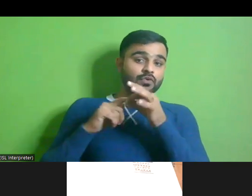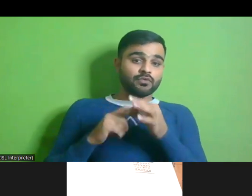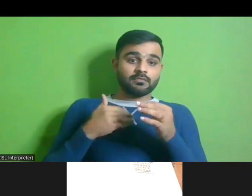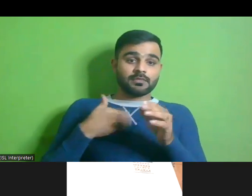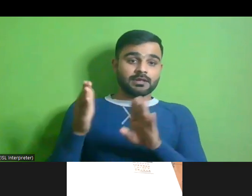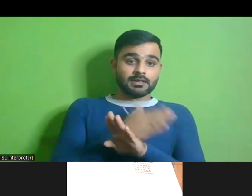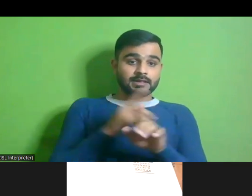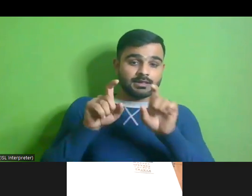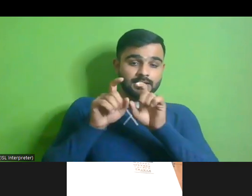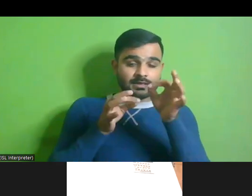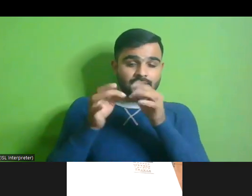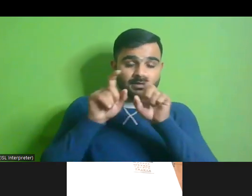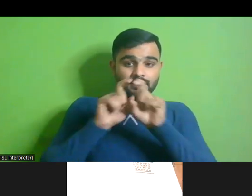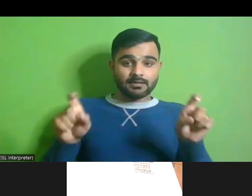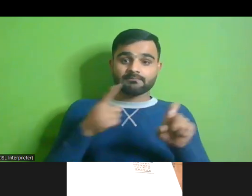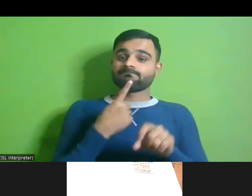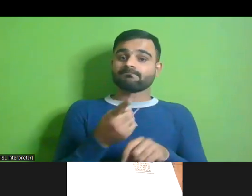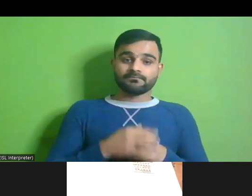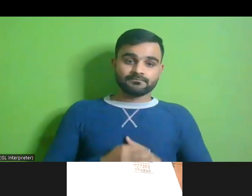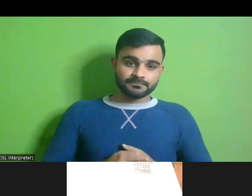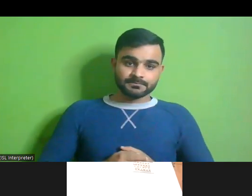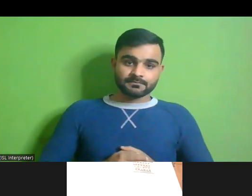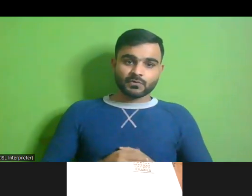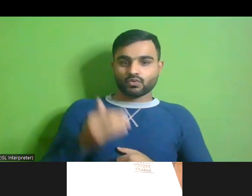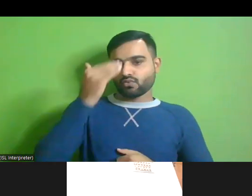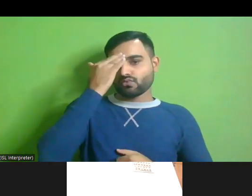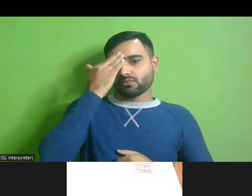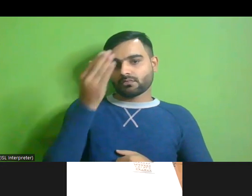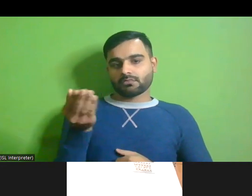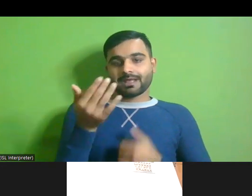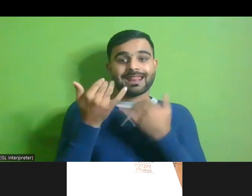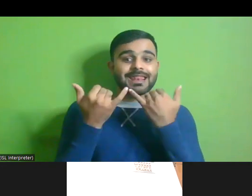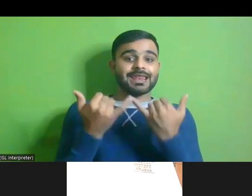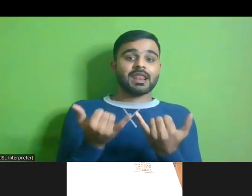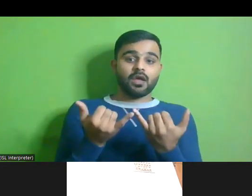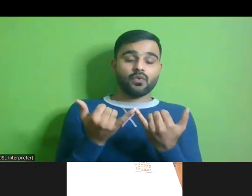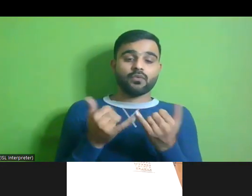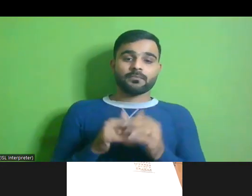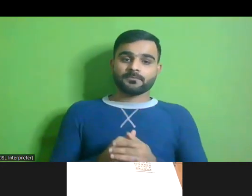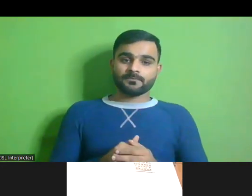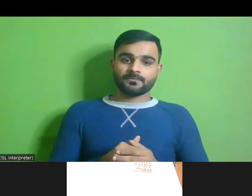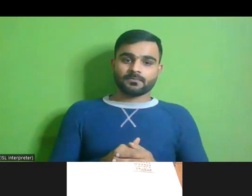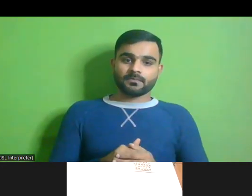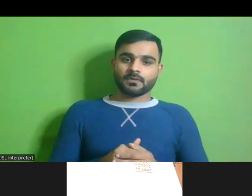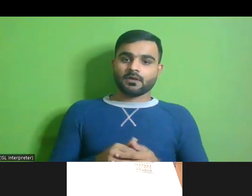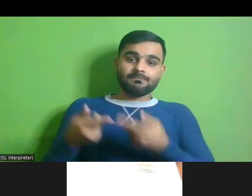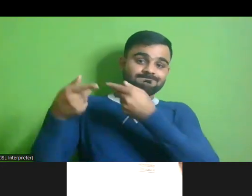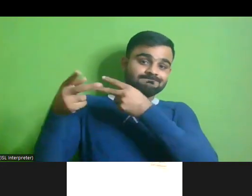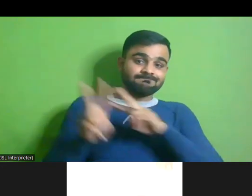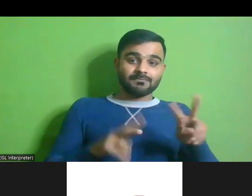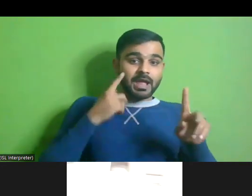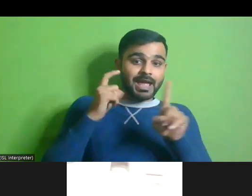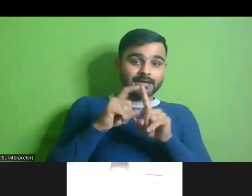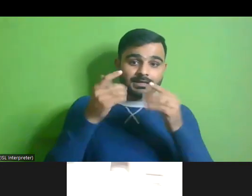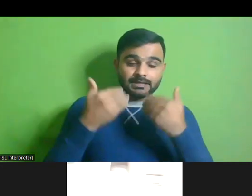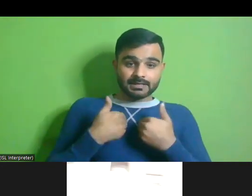just want to clarify something, because you said that, you know, there are now attempts to bring back dignity, you